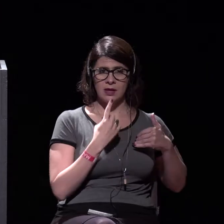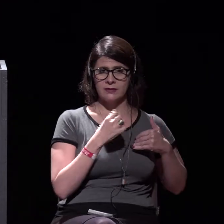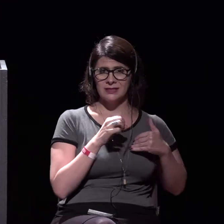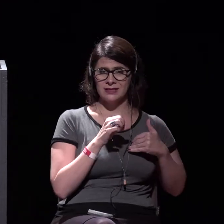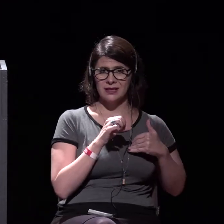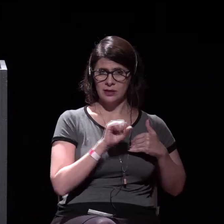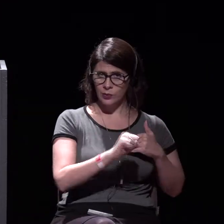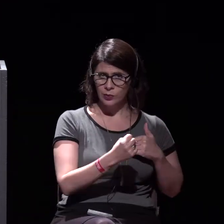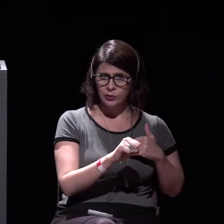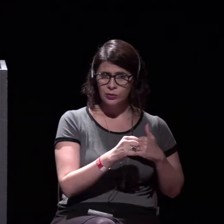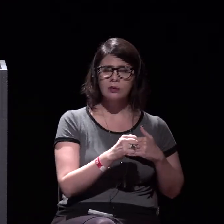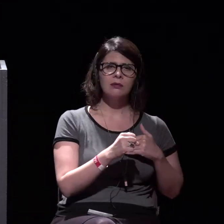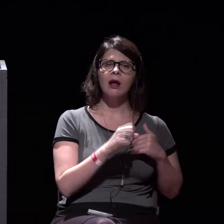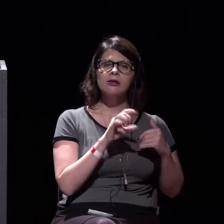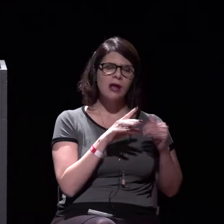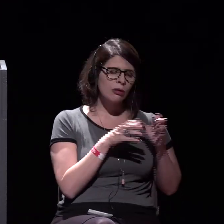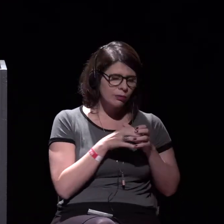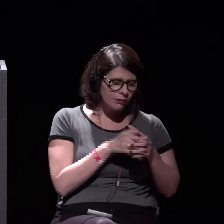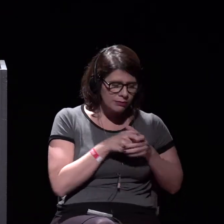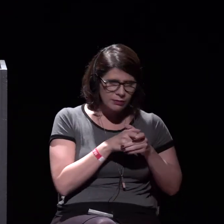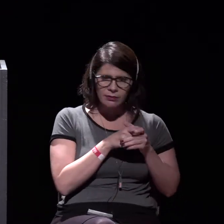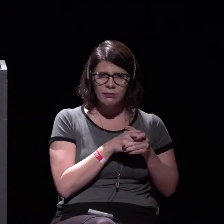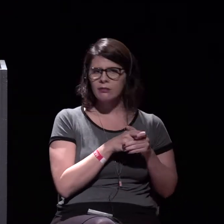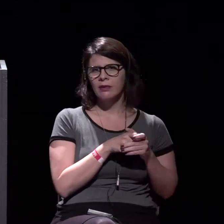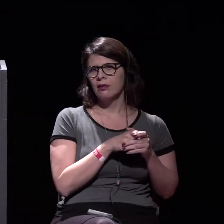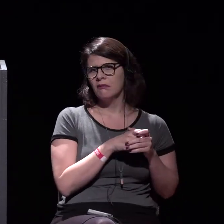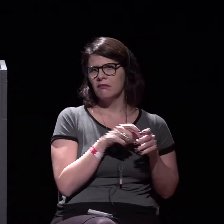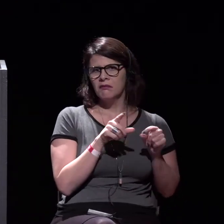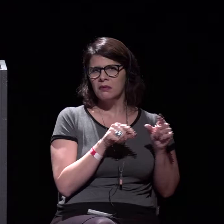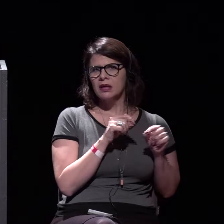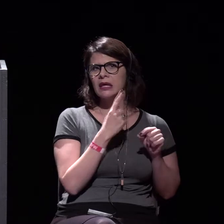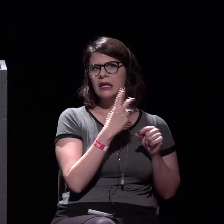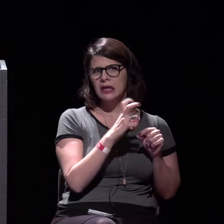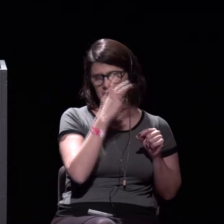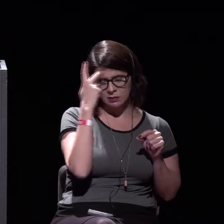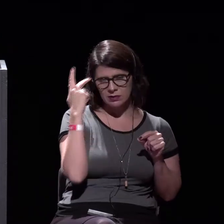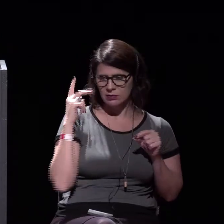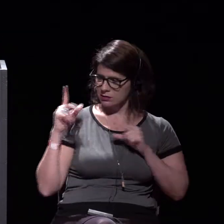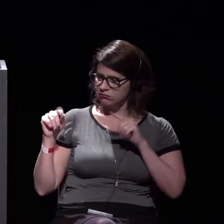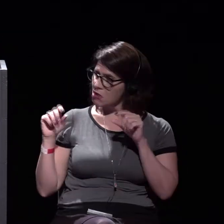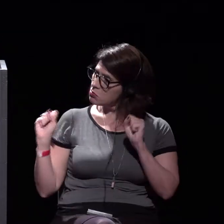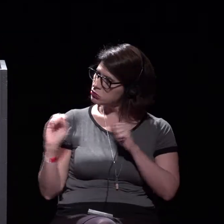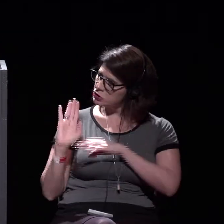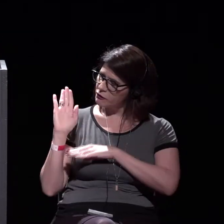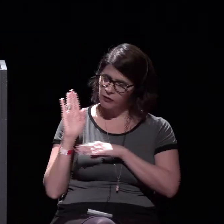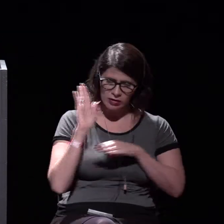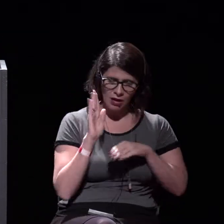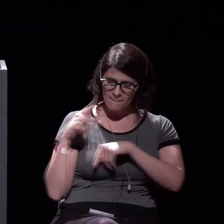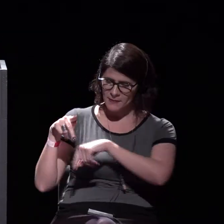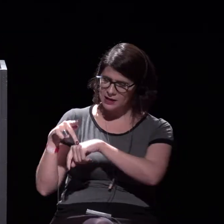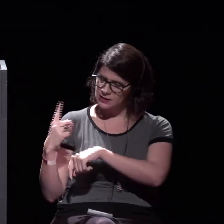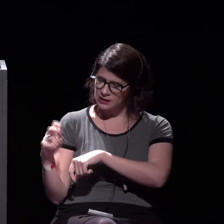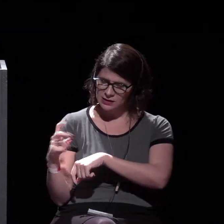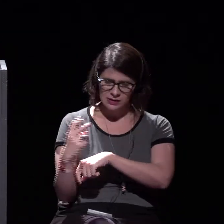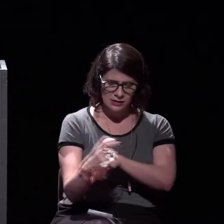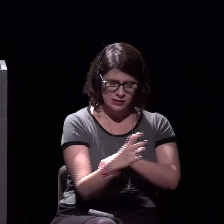members, up to 15 people, I think, per country could vote. So the rest of members were just kind of there to